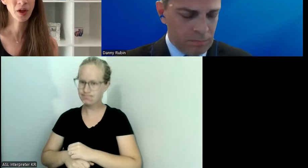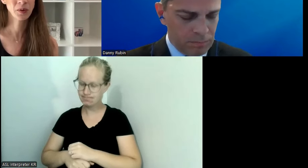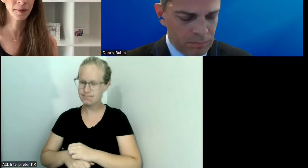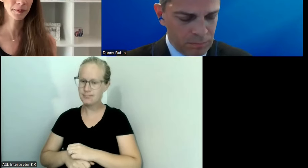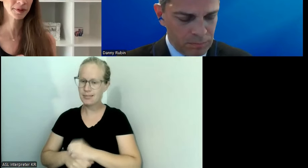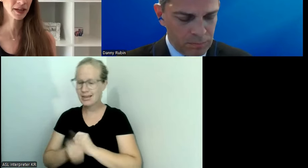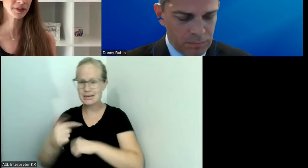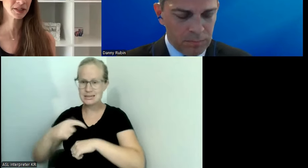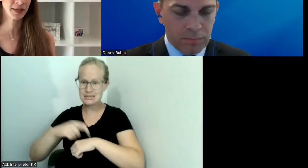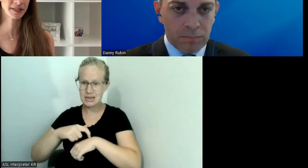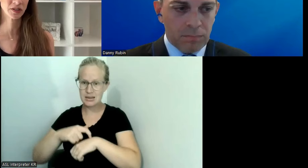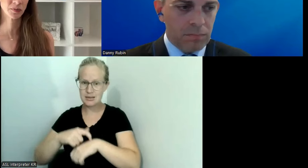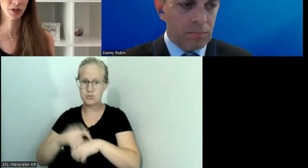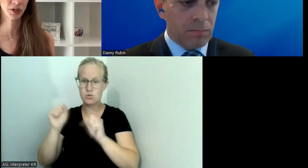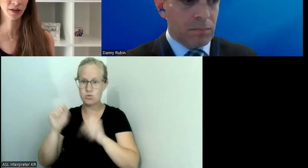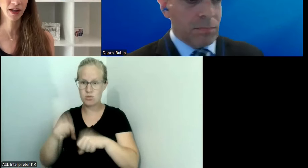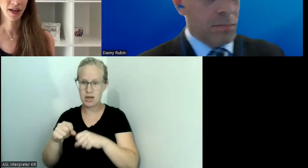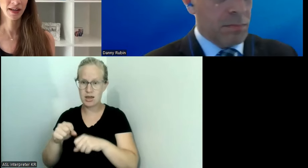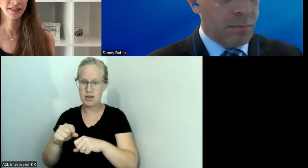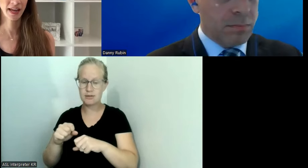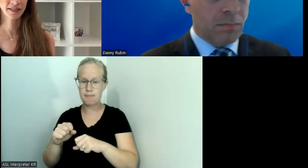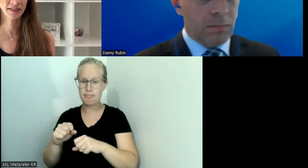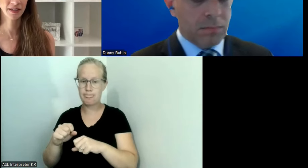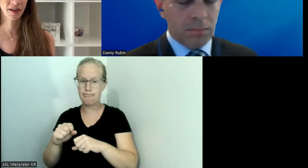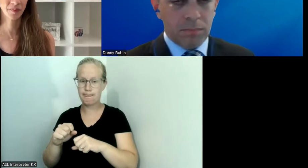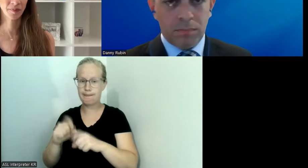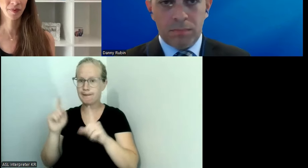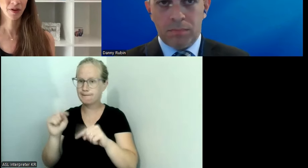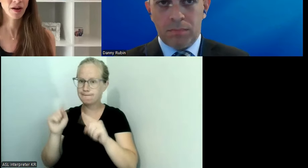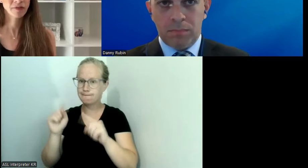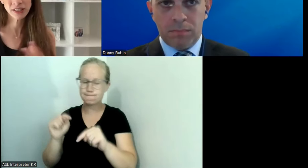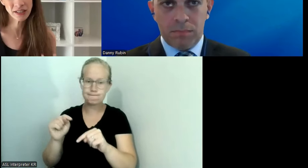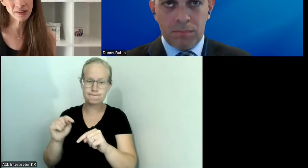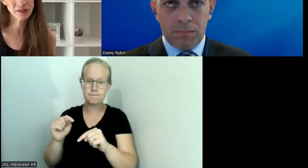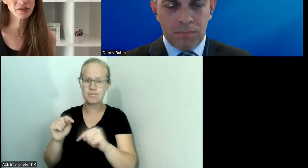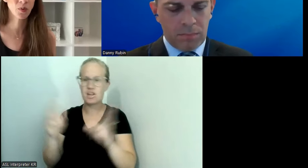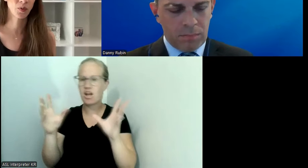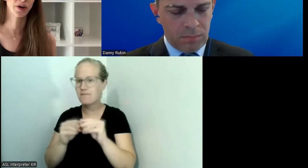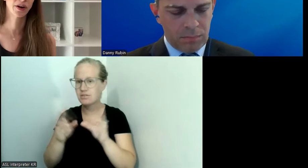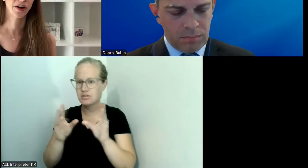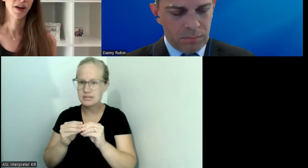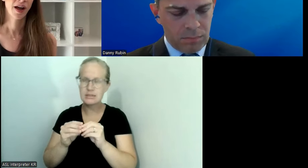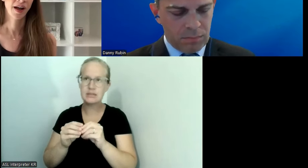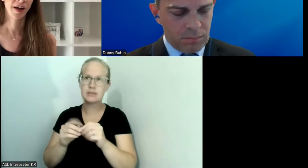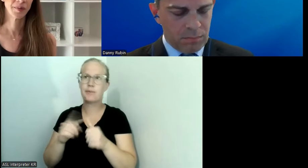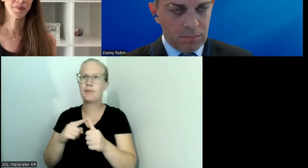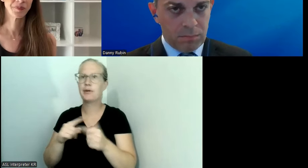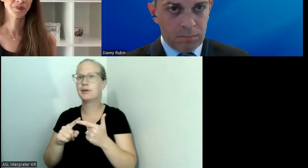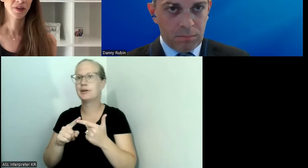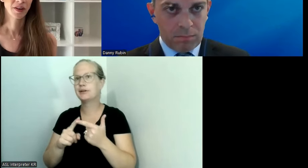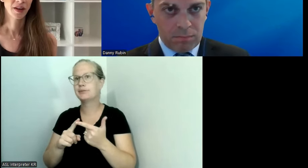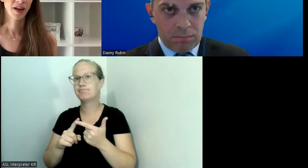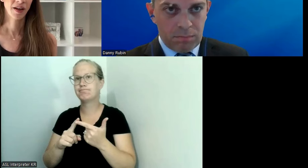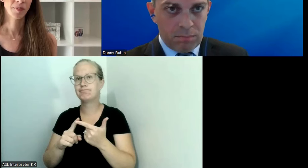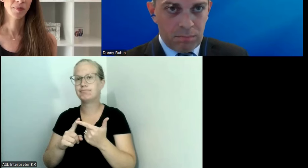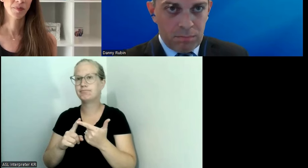um, you are able to be in a position where you can attend, um, conferences or, um,